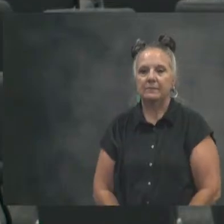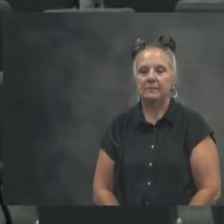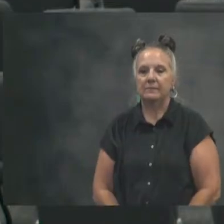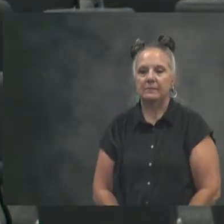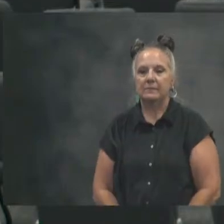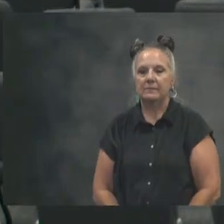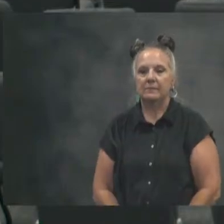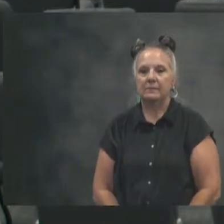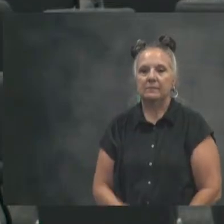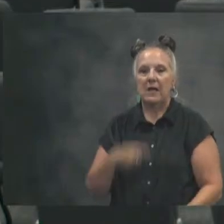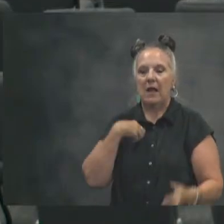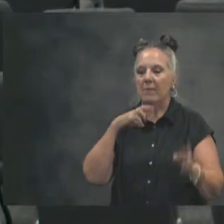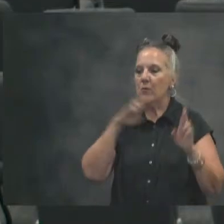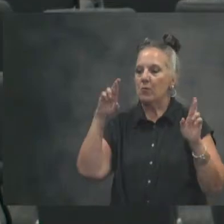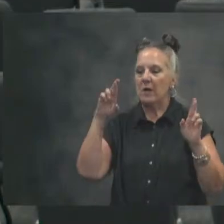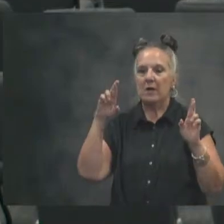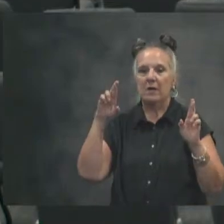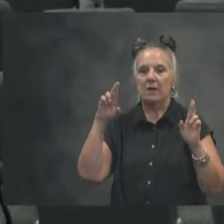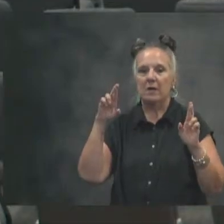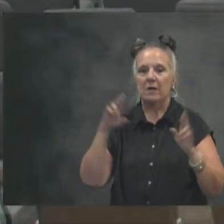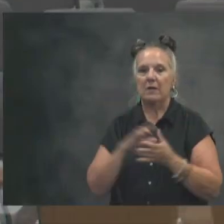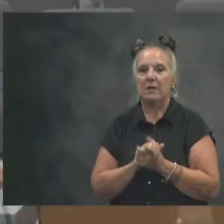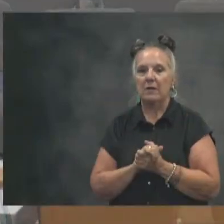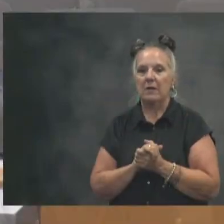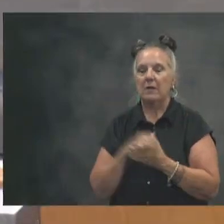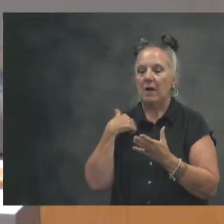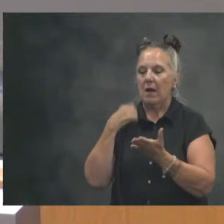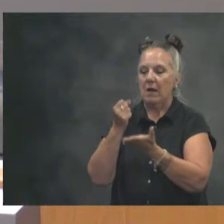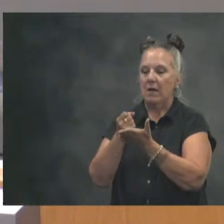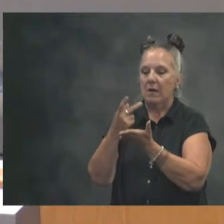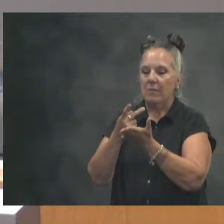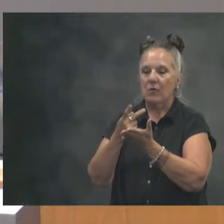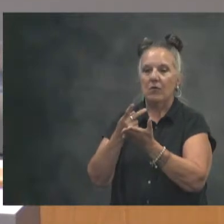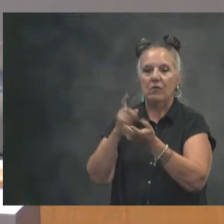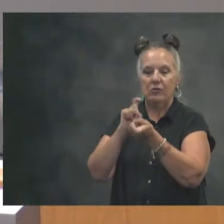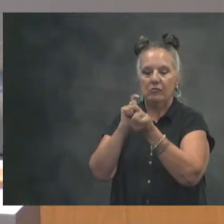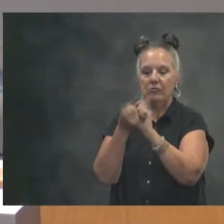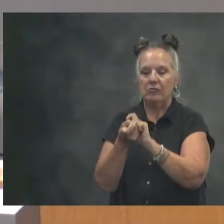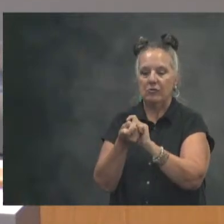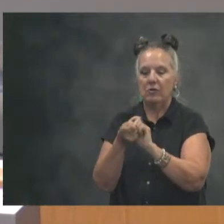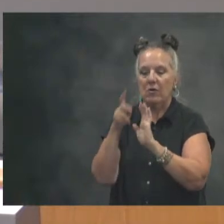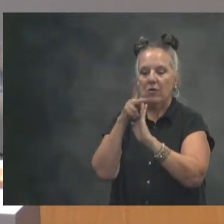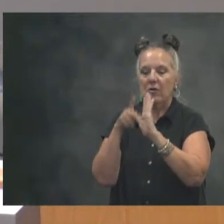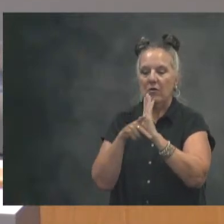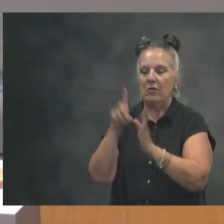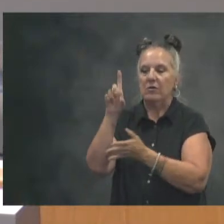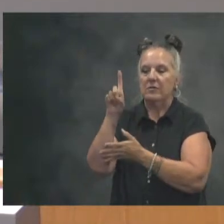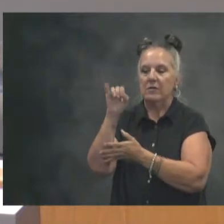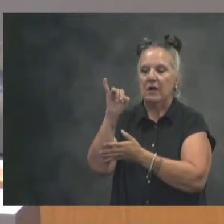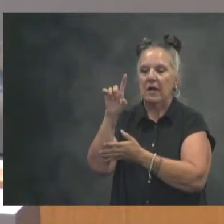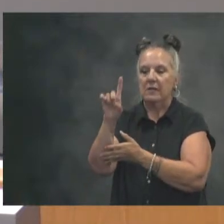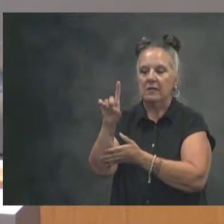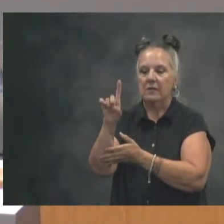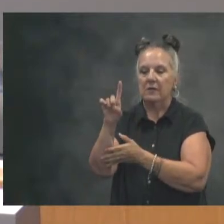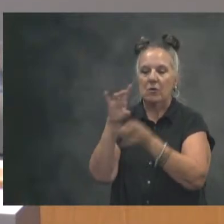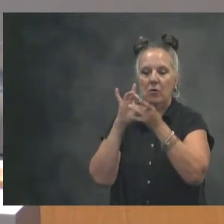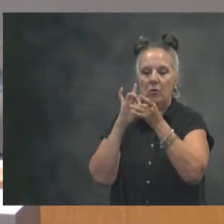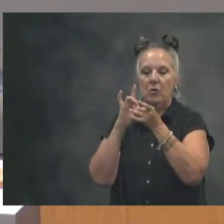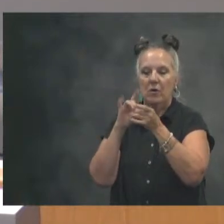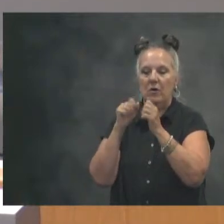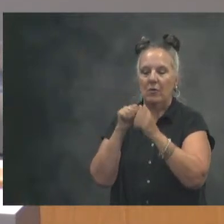motion? I'm ready for the motion. Madam President, I move to approve the first reading of proposed changes to policy DID